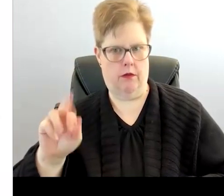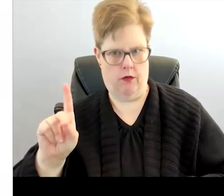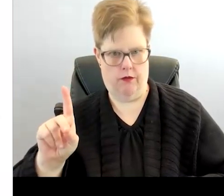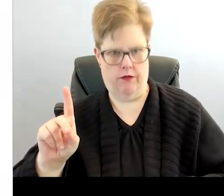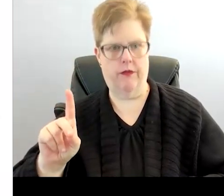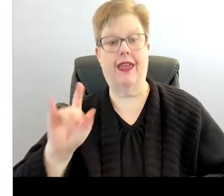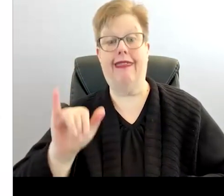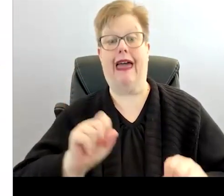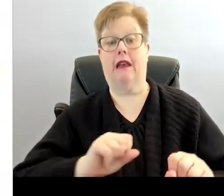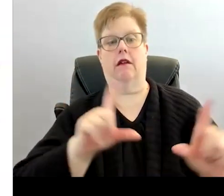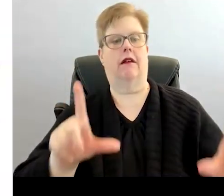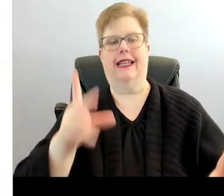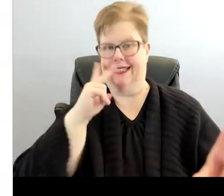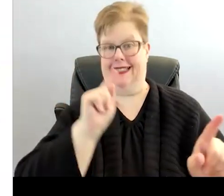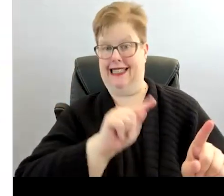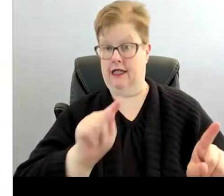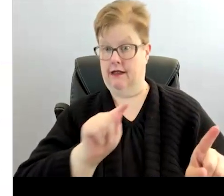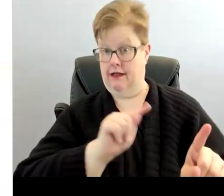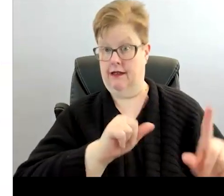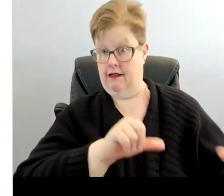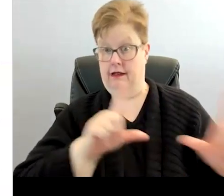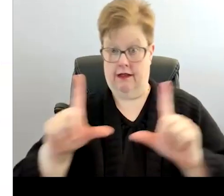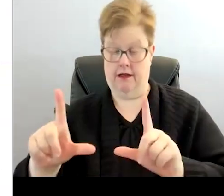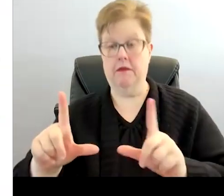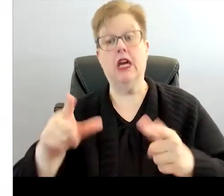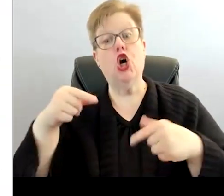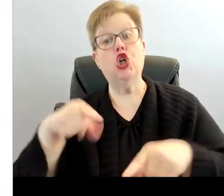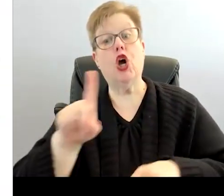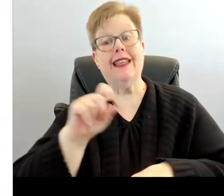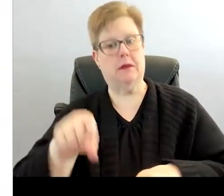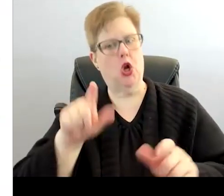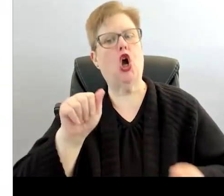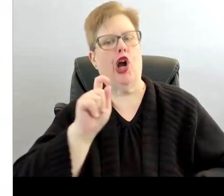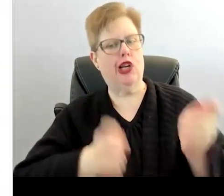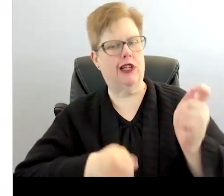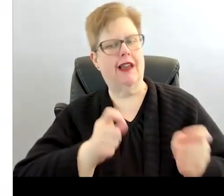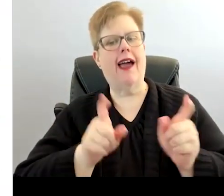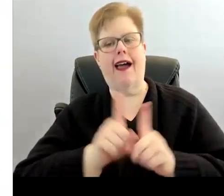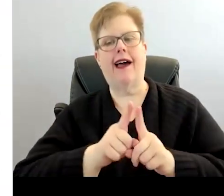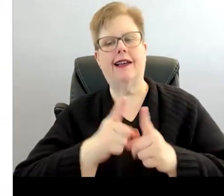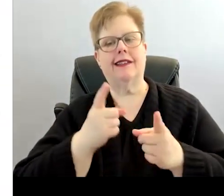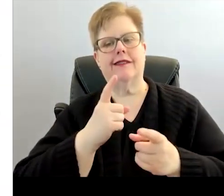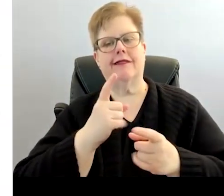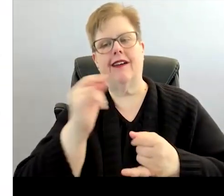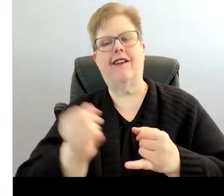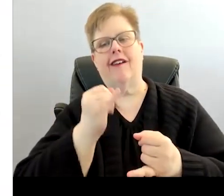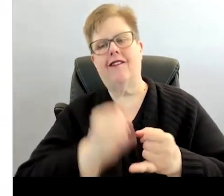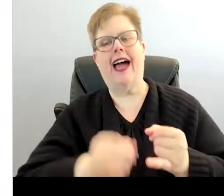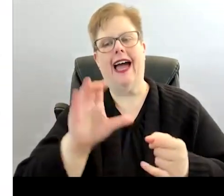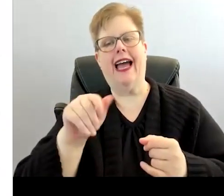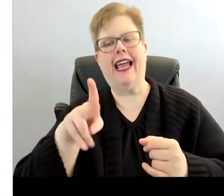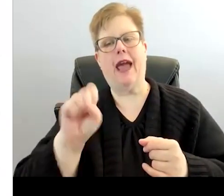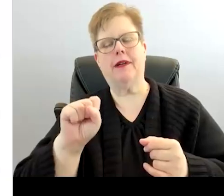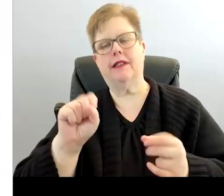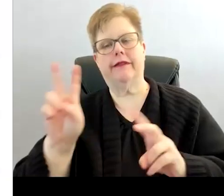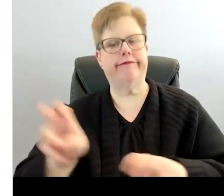this page. This may change over the course of the semester as the final CUNY campuses are moving